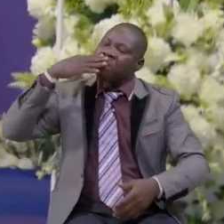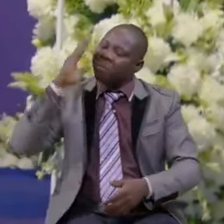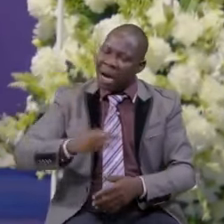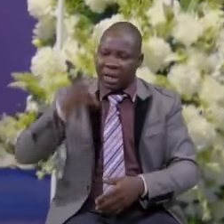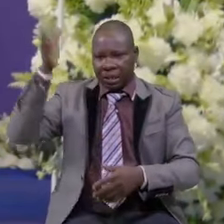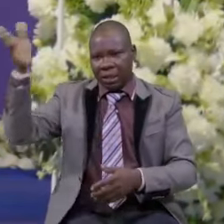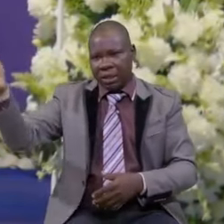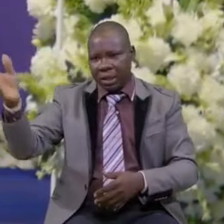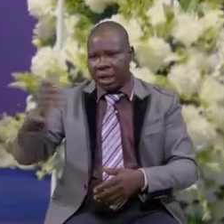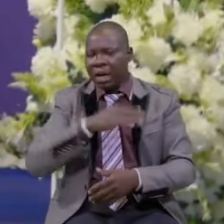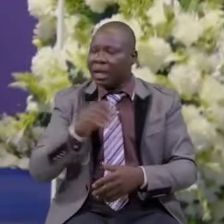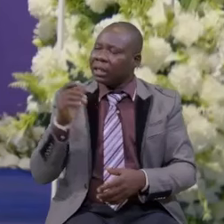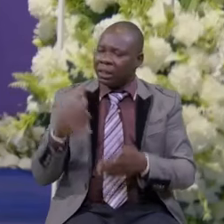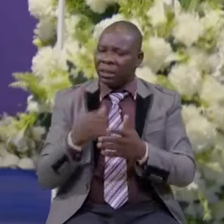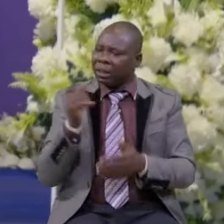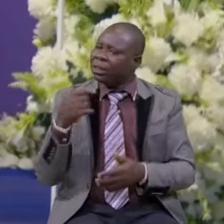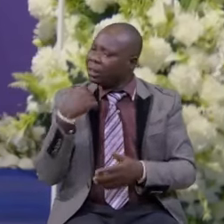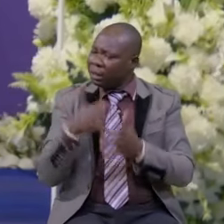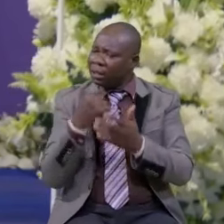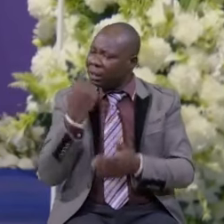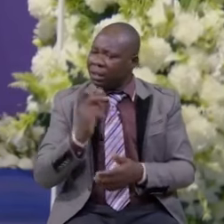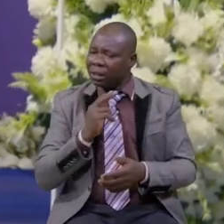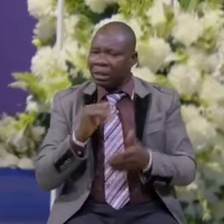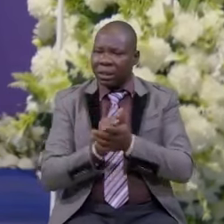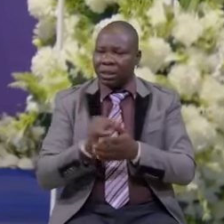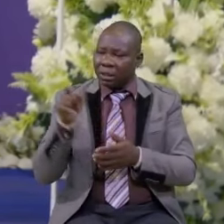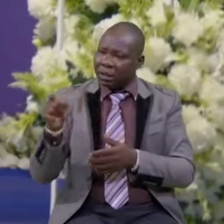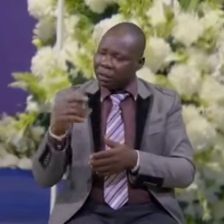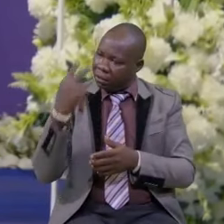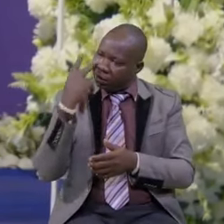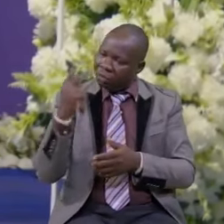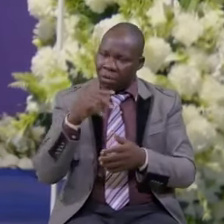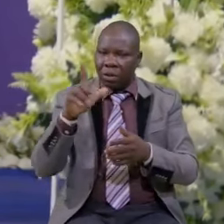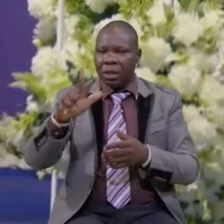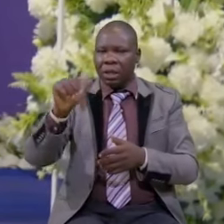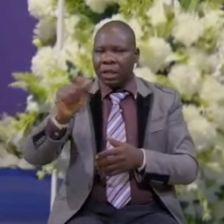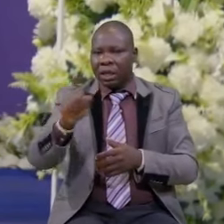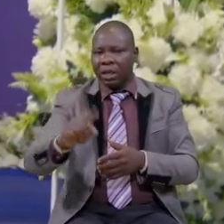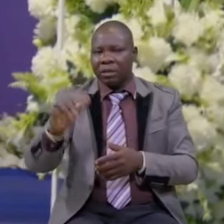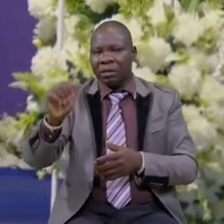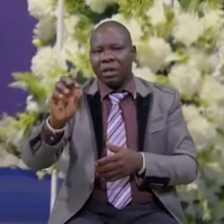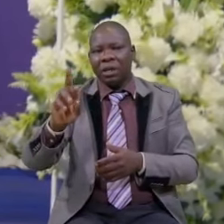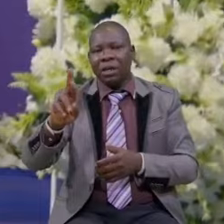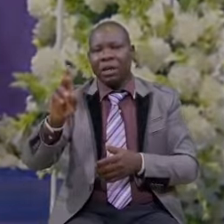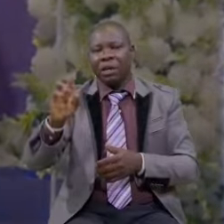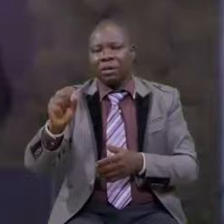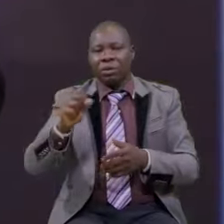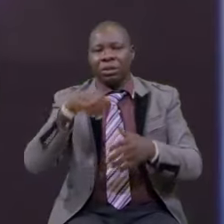saw Lazarus afar off. Lazarus in the bosom of Abraham. In verse